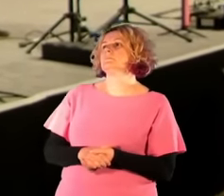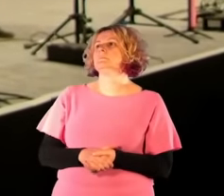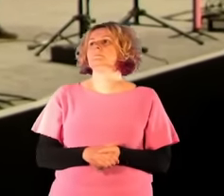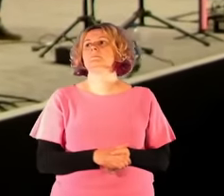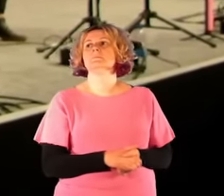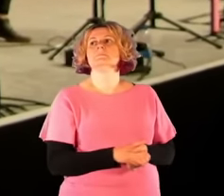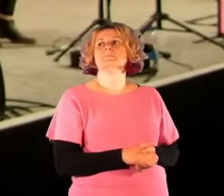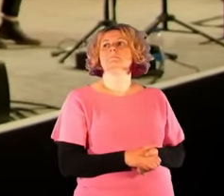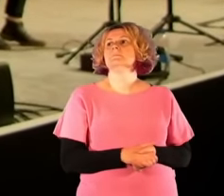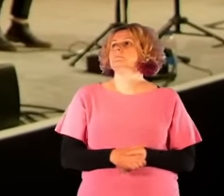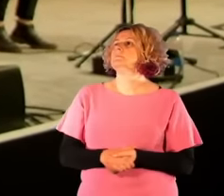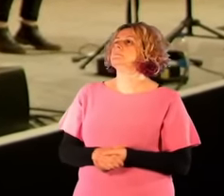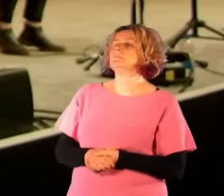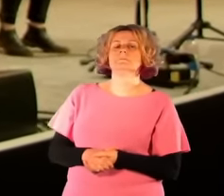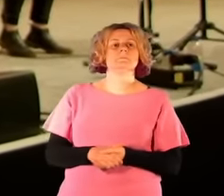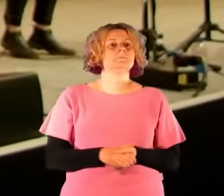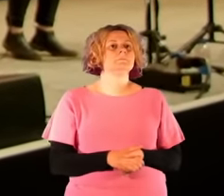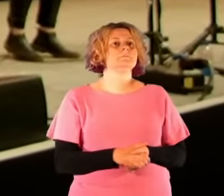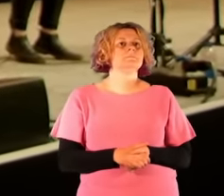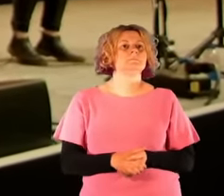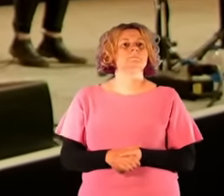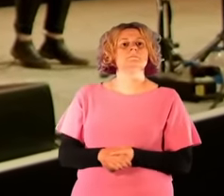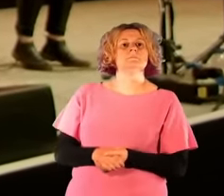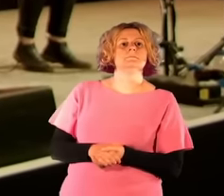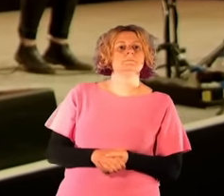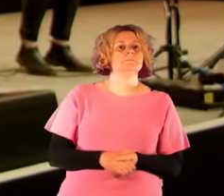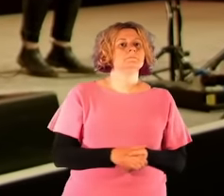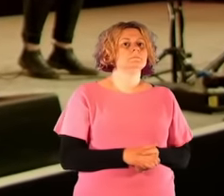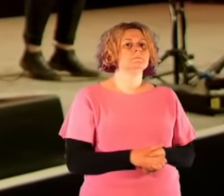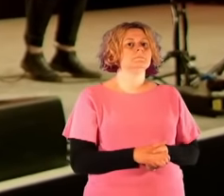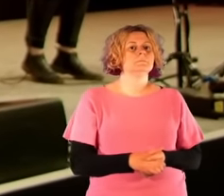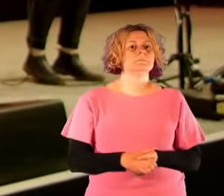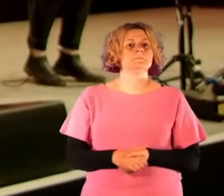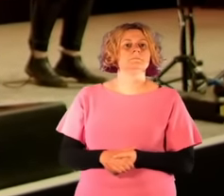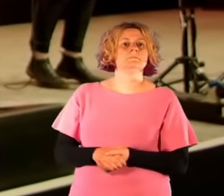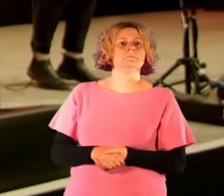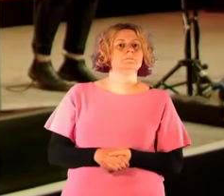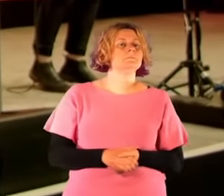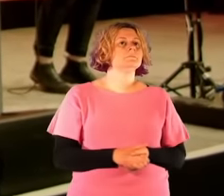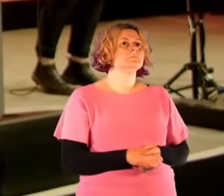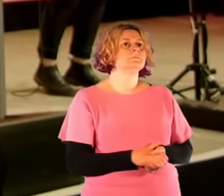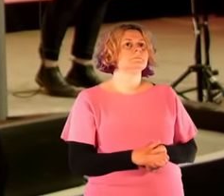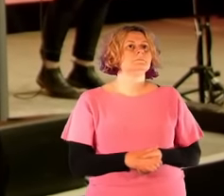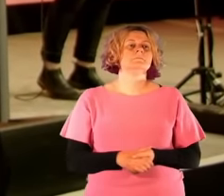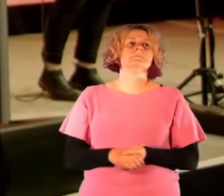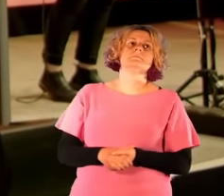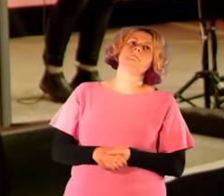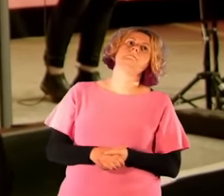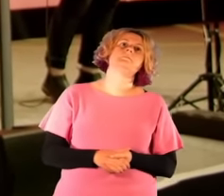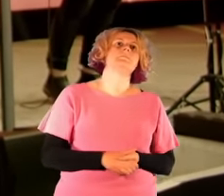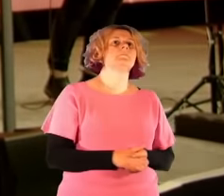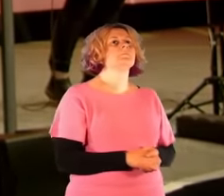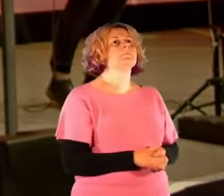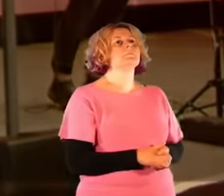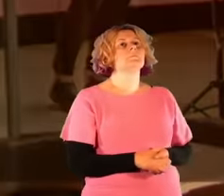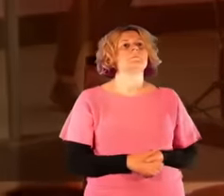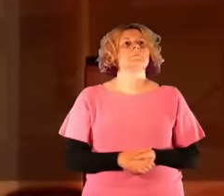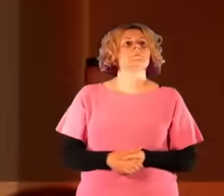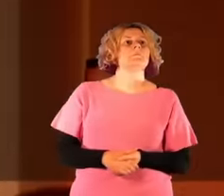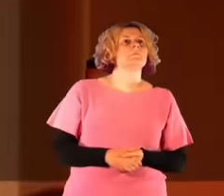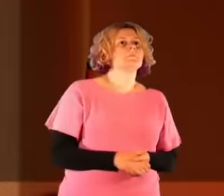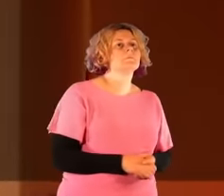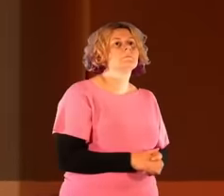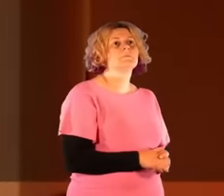We have a Savior who hears our voice. When we cry out in sorrow, he turns tragedy to triumph.